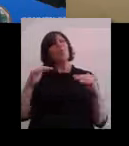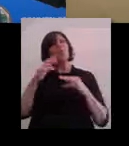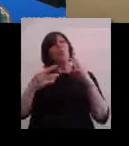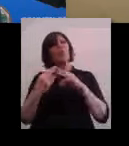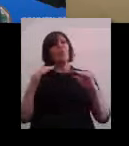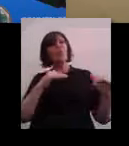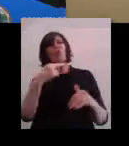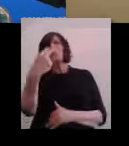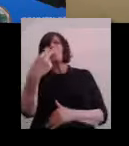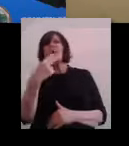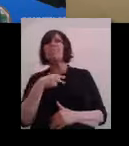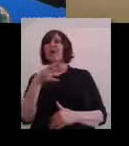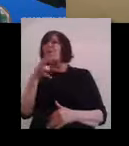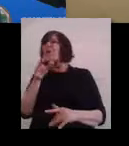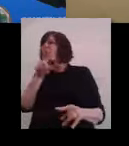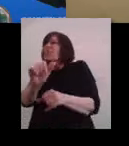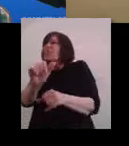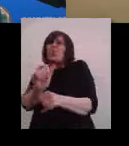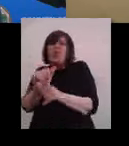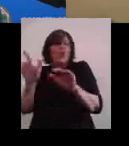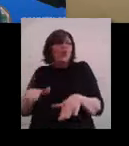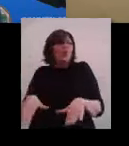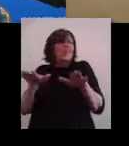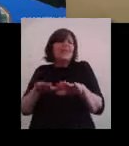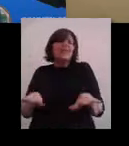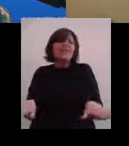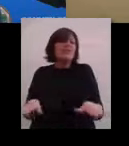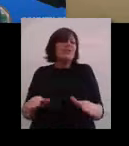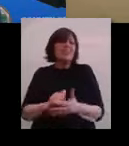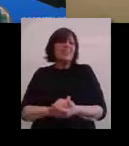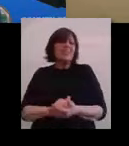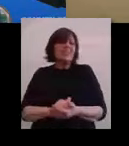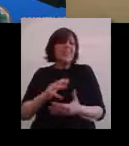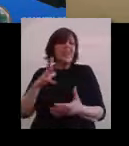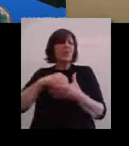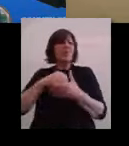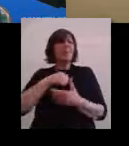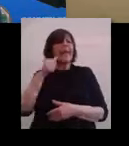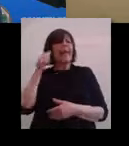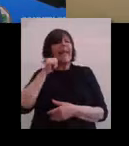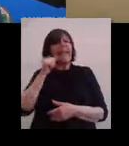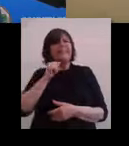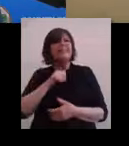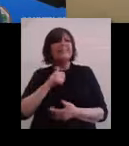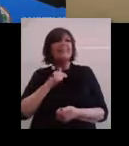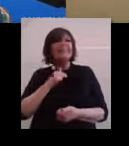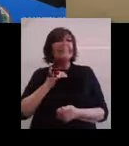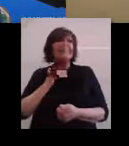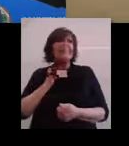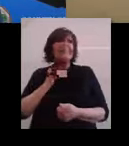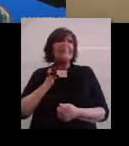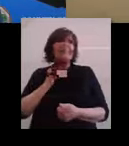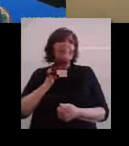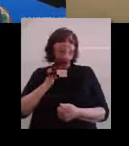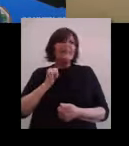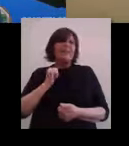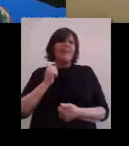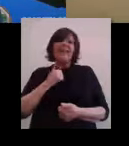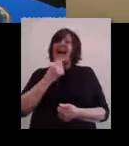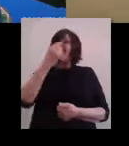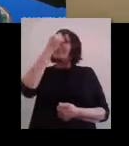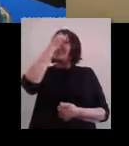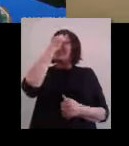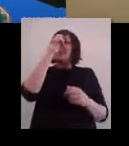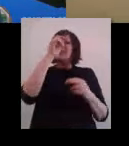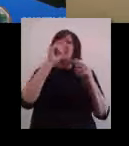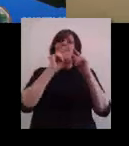work while raising her children, including my aunt. My mother hadn't been born yet. I think it's very, very disingenuous